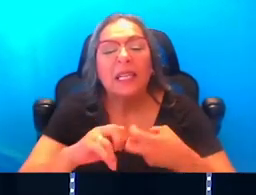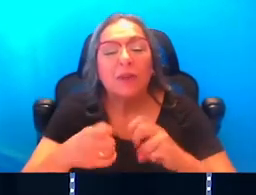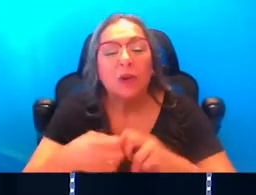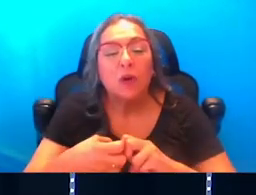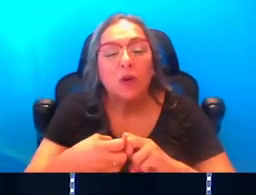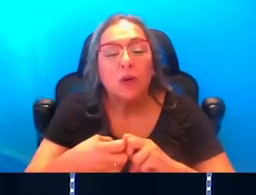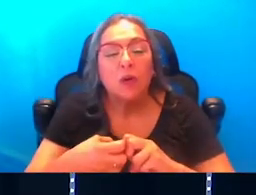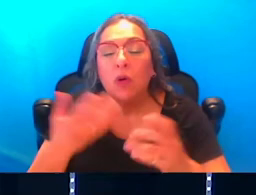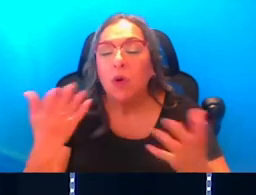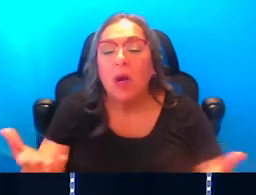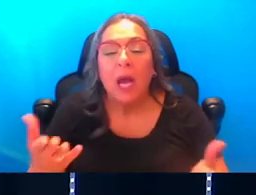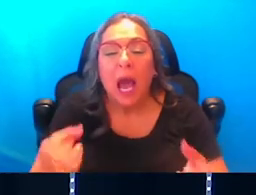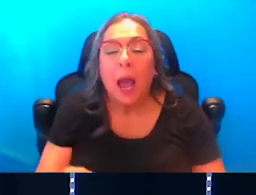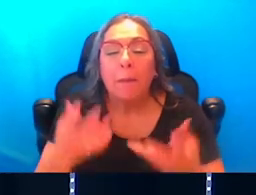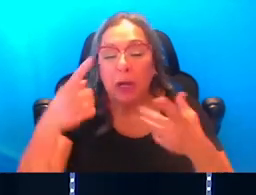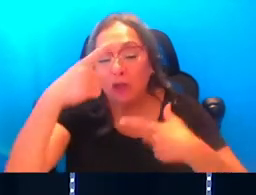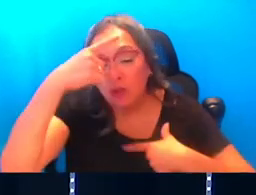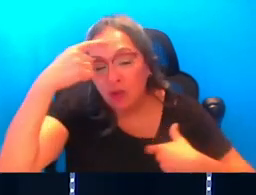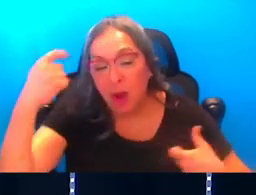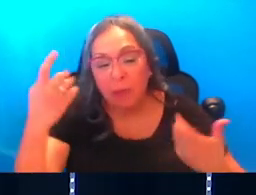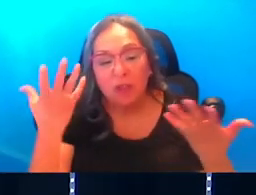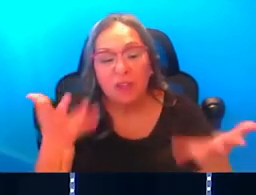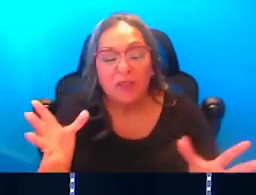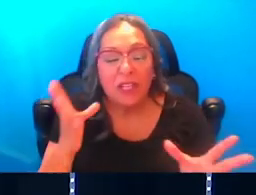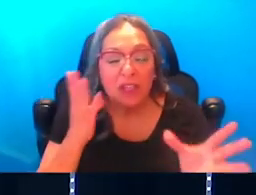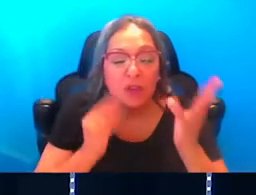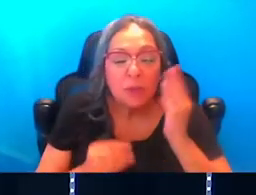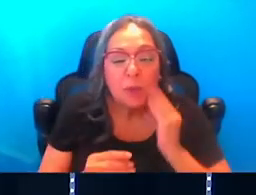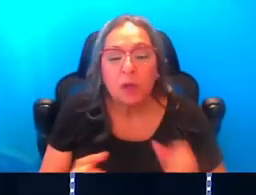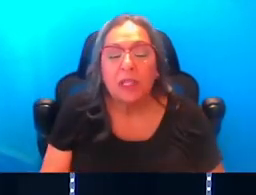What's her level of being abused?